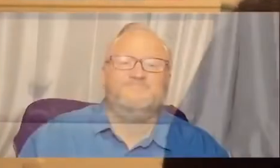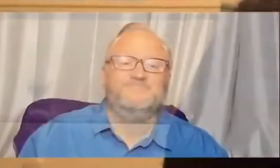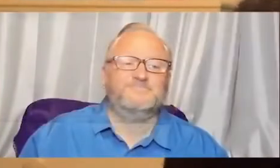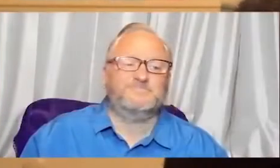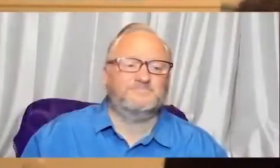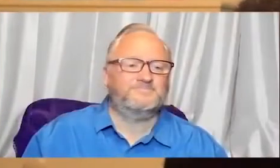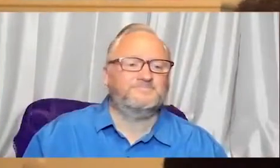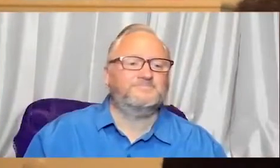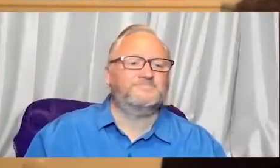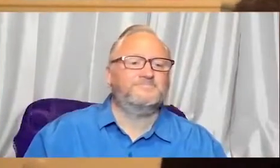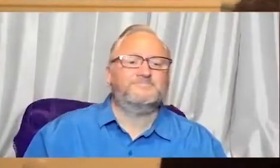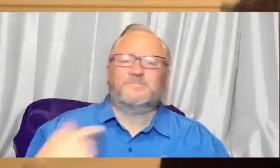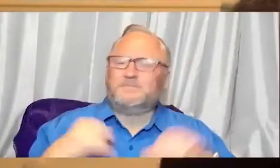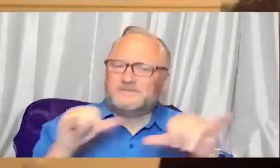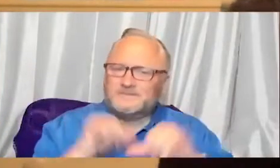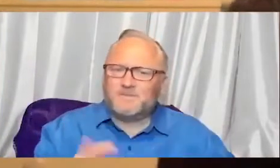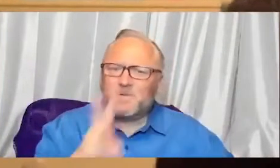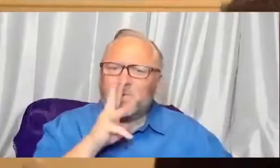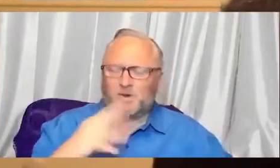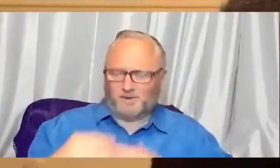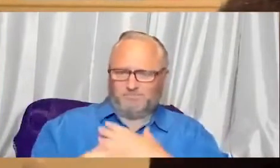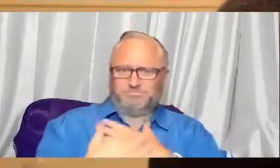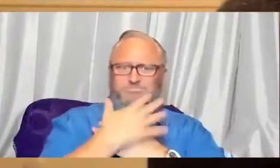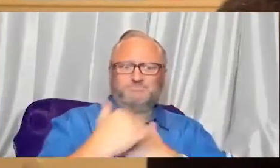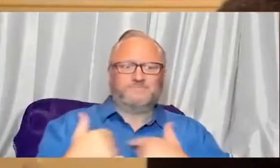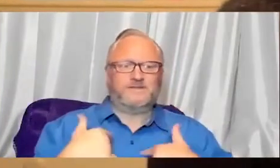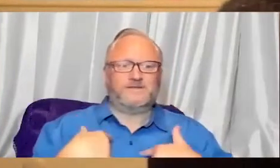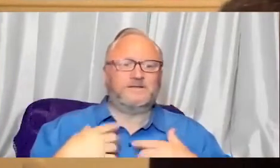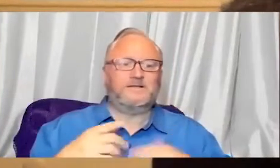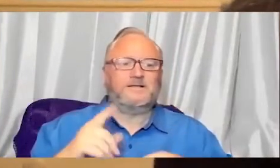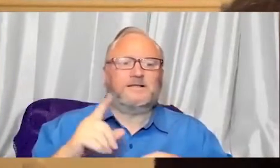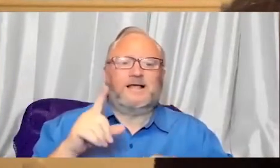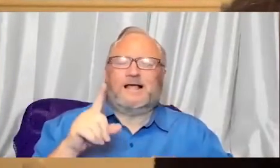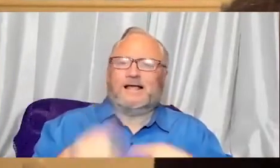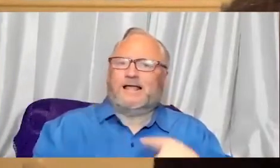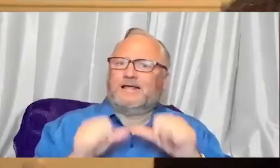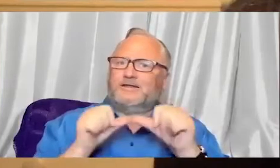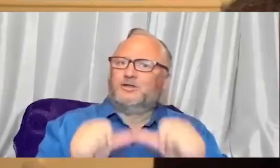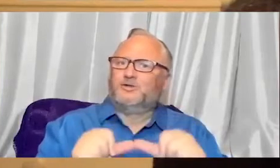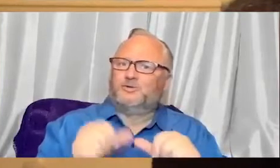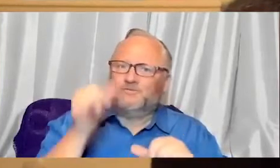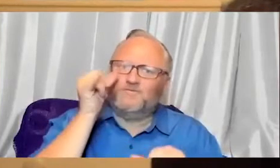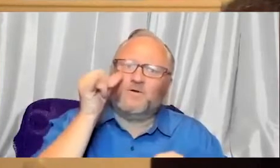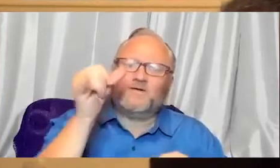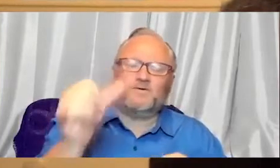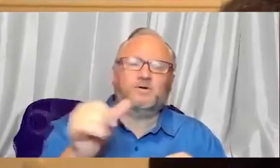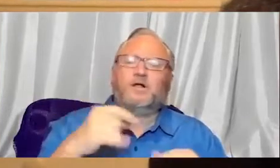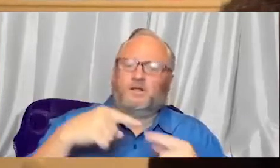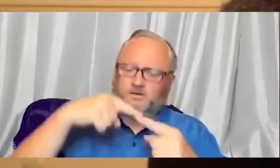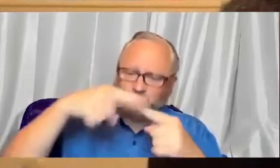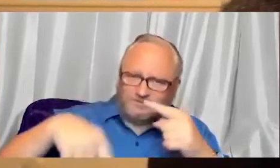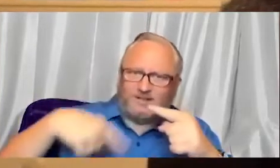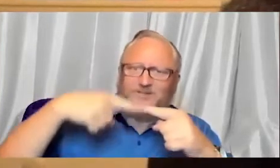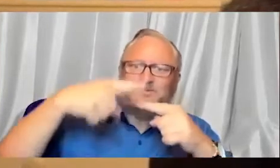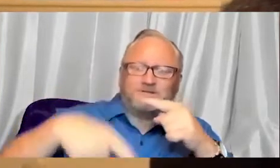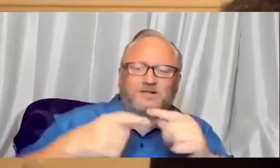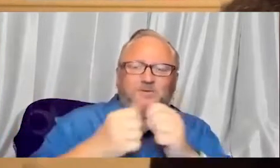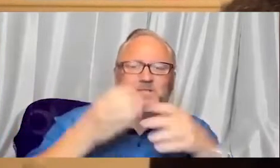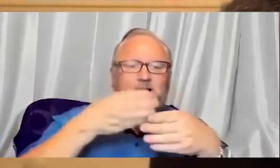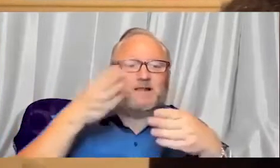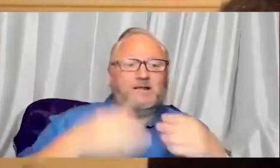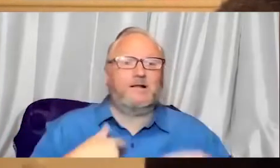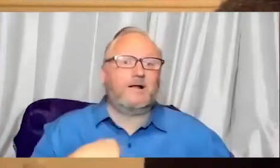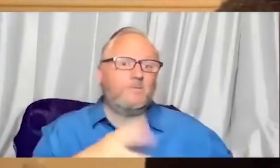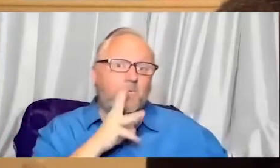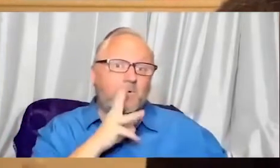Like the water that runs over me, immune to permanence, recycling endlessly. I am water. I am